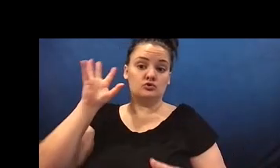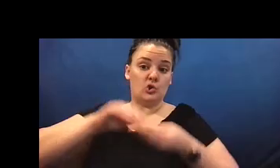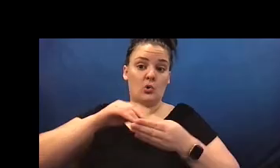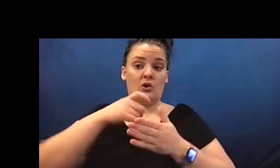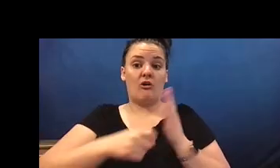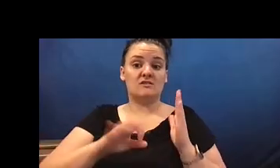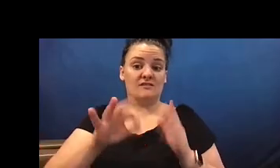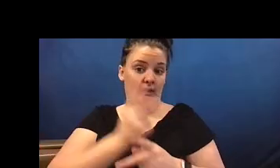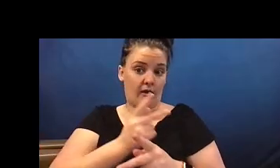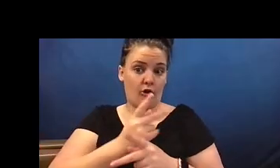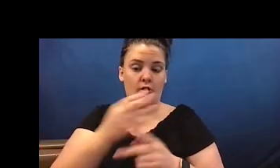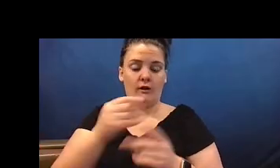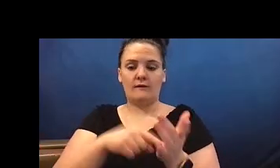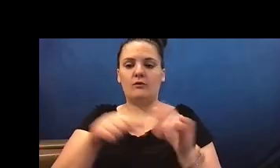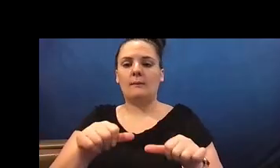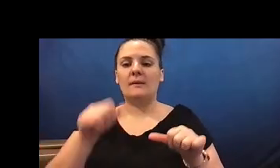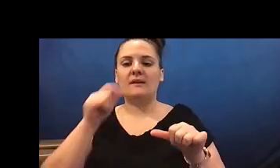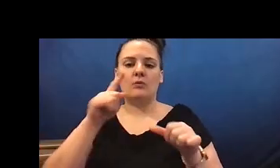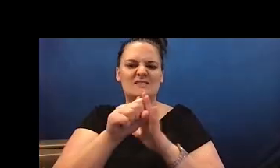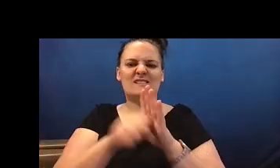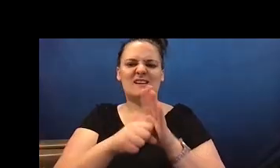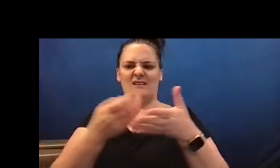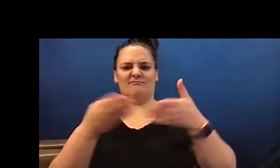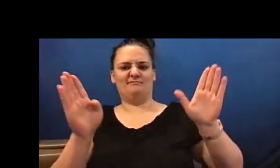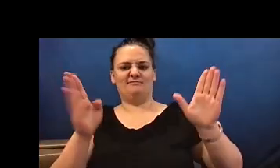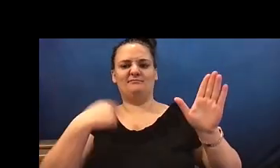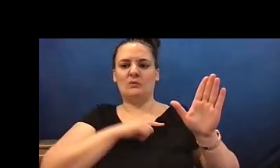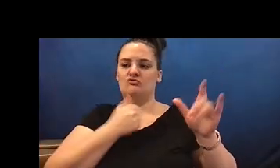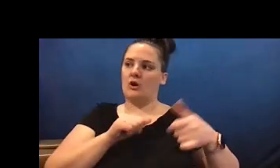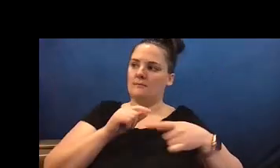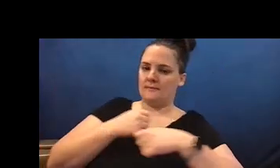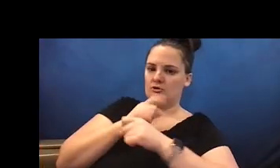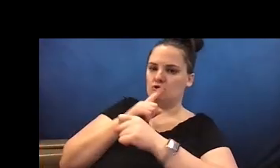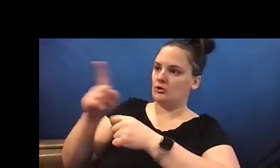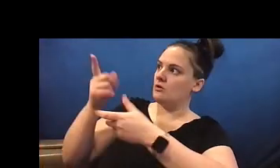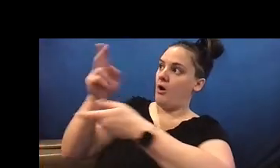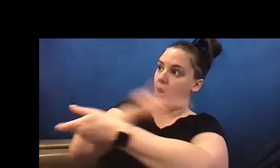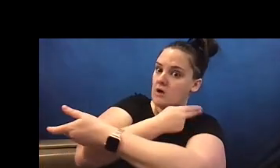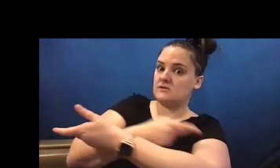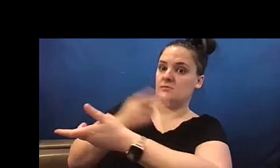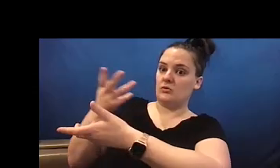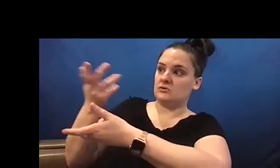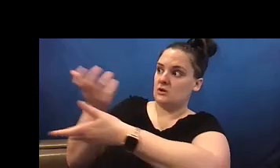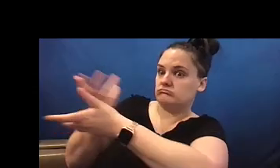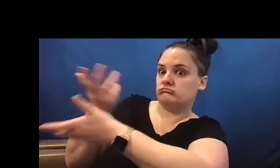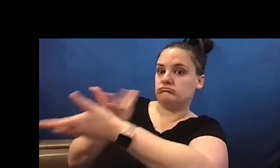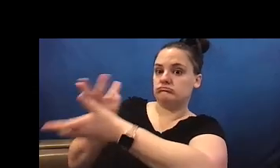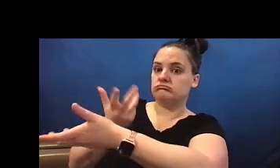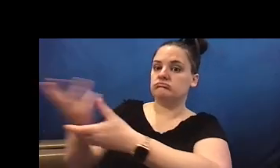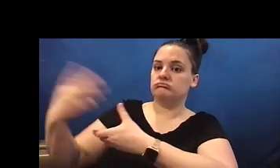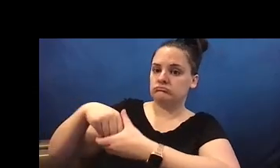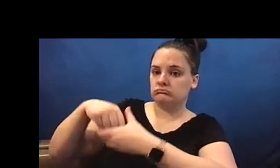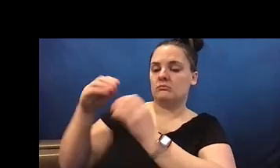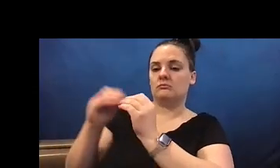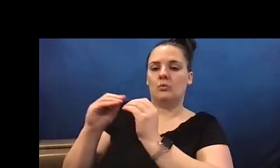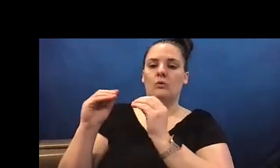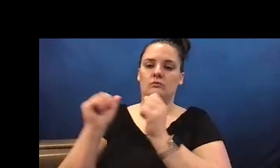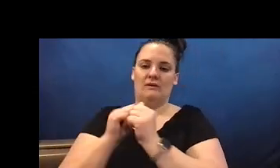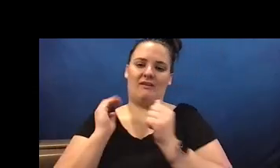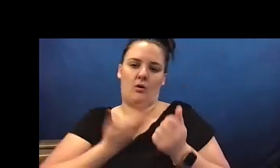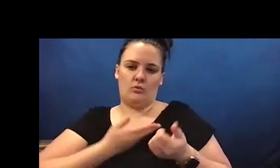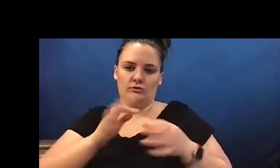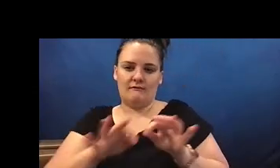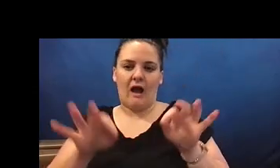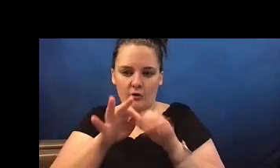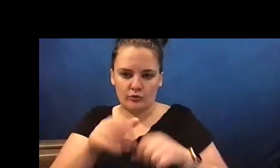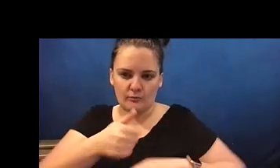affordability in the state, we really need to engage our hospitals at a much higher level with our value-based programs. So right now, the biggest focus